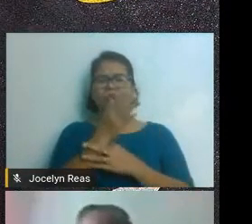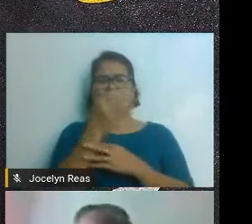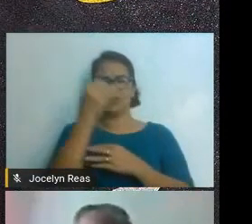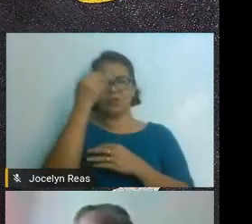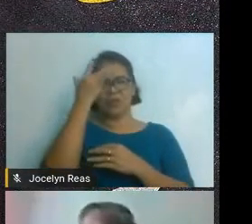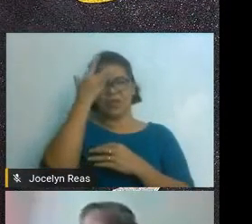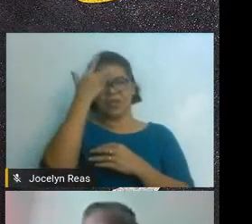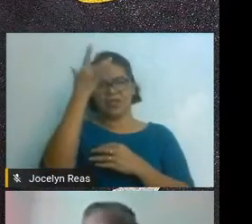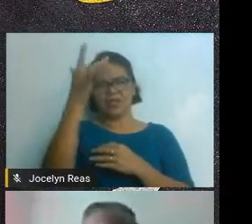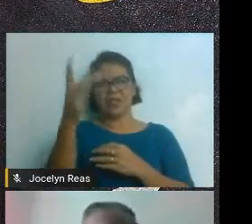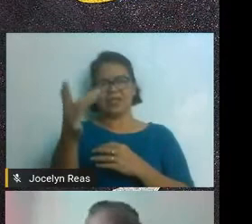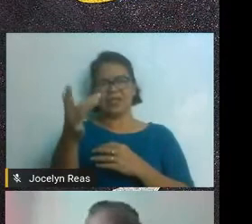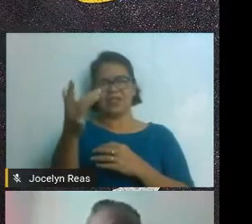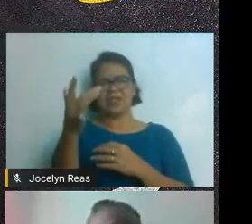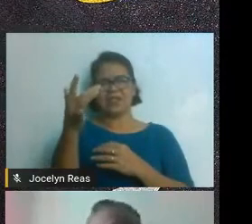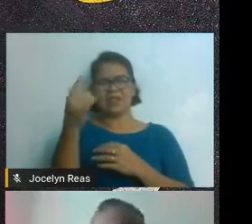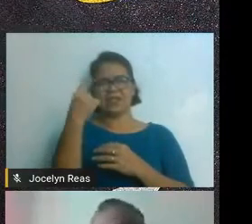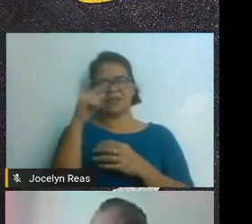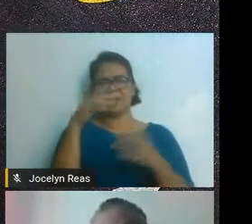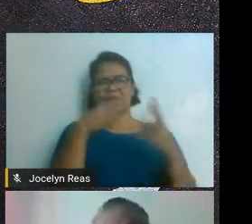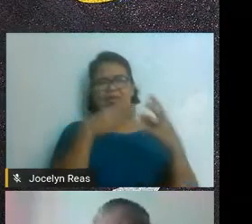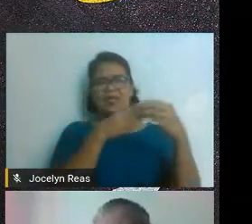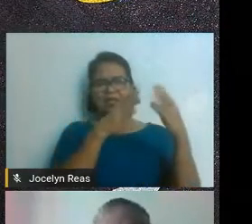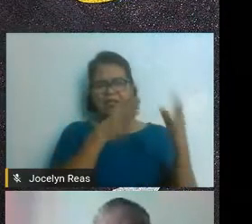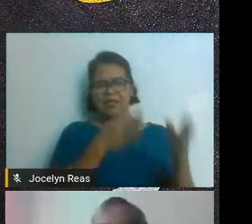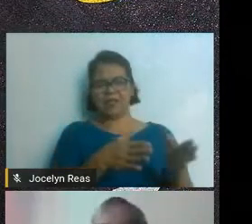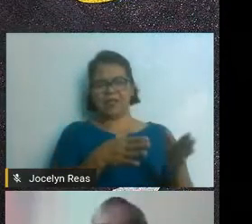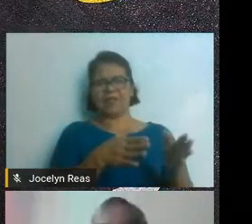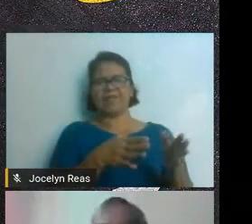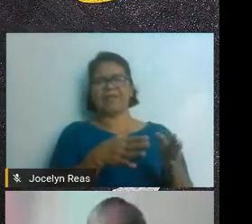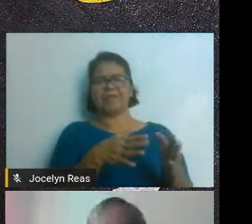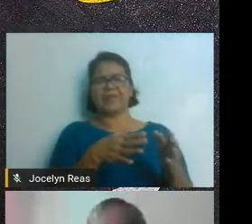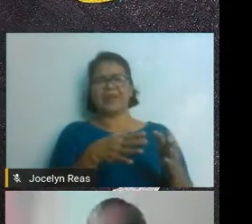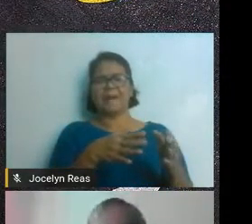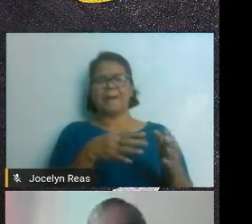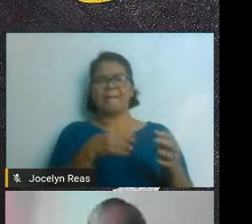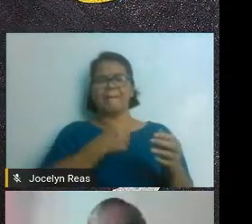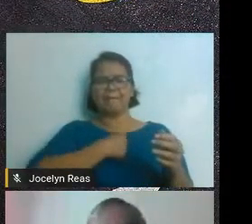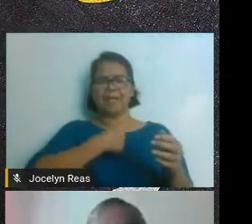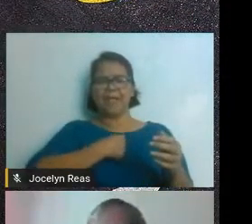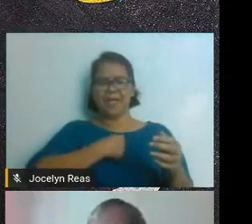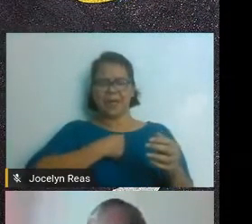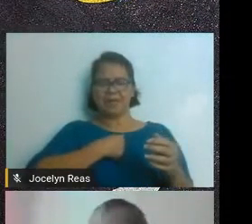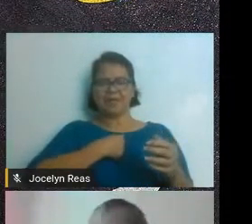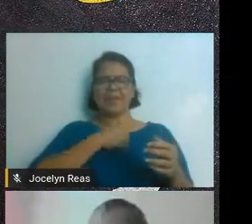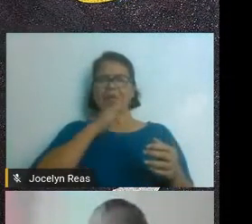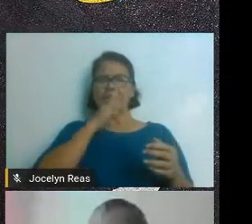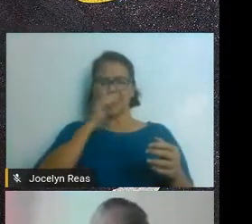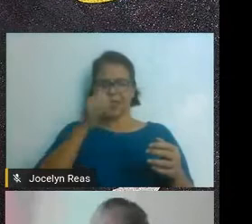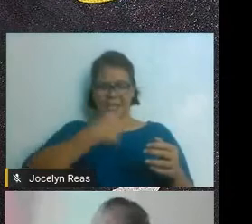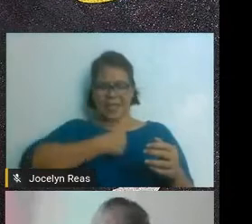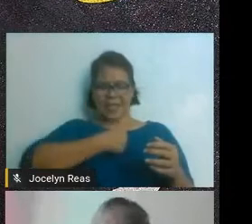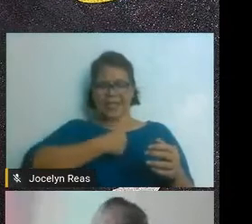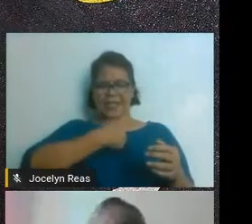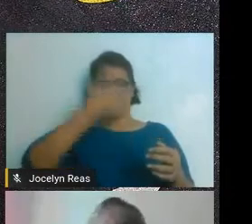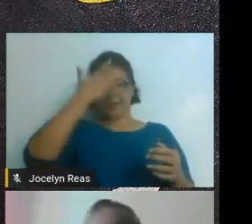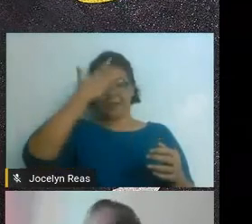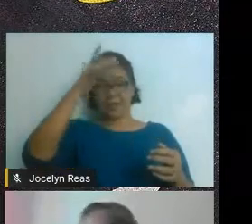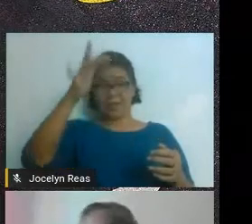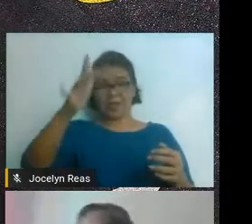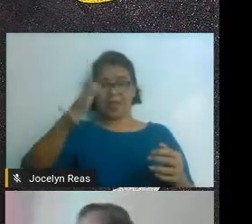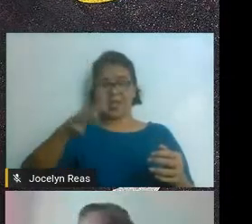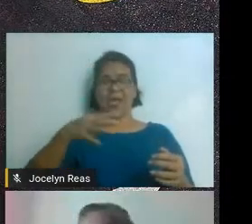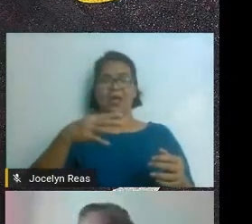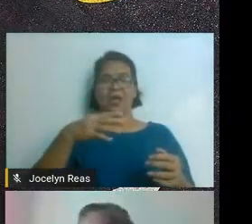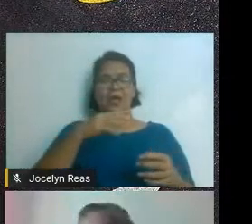a leader that's very important to me is being self-smart. When you know ourselves, when we know ourselves, we become more